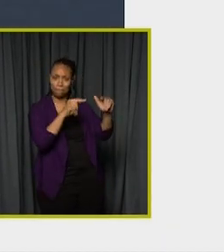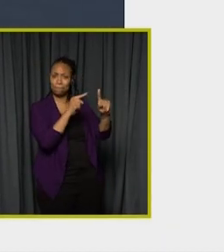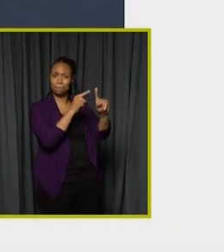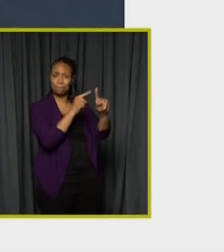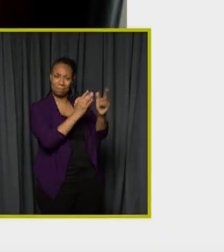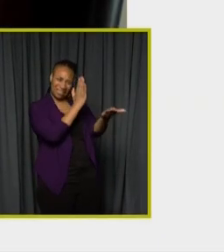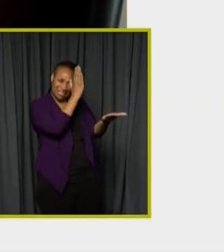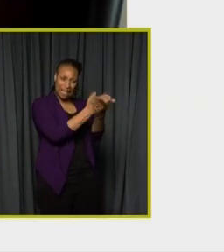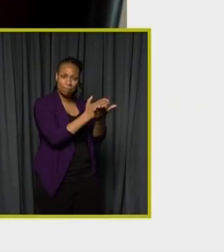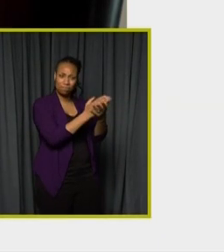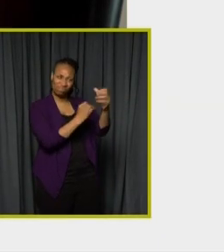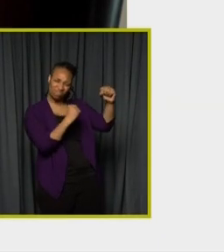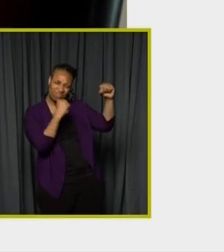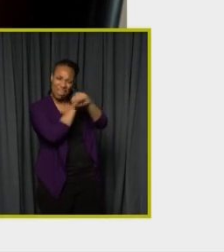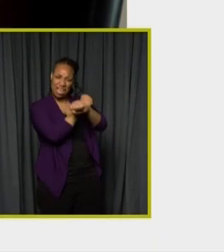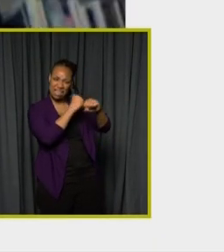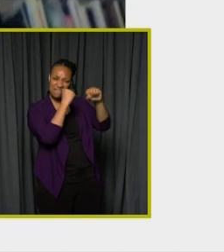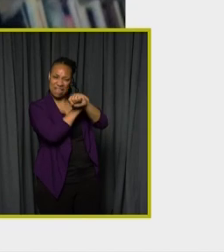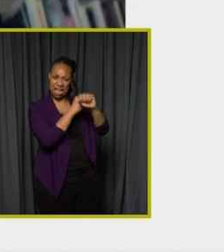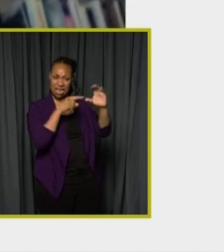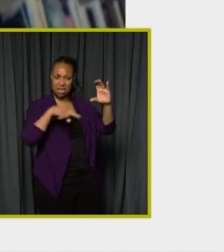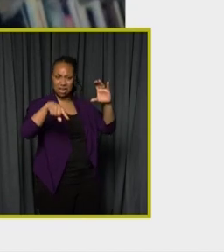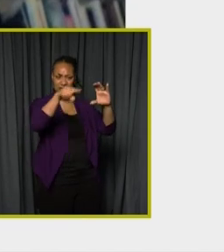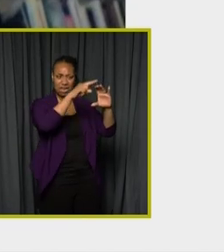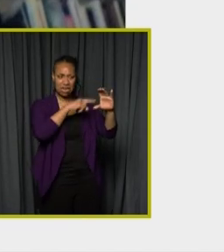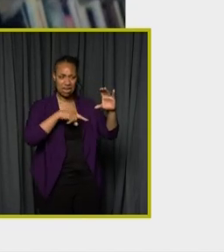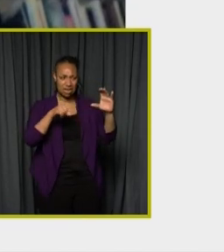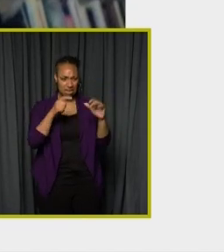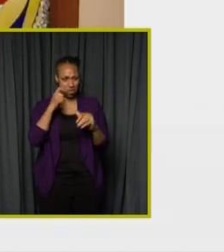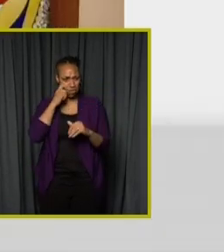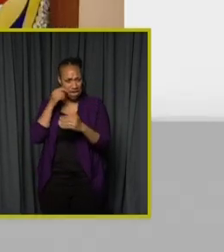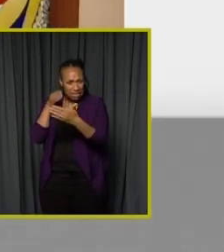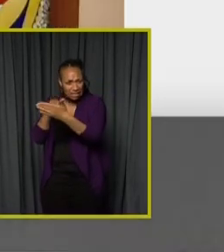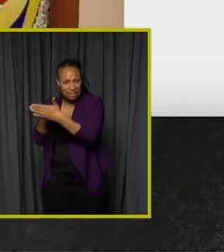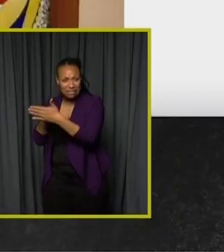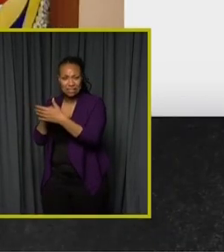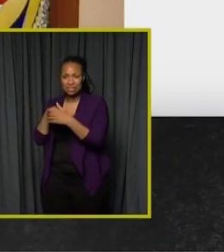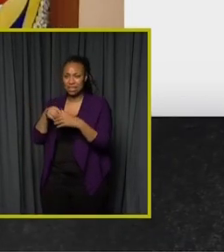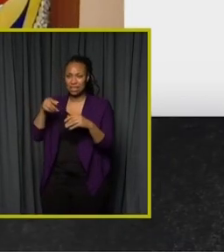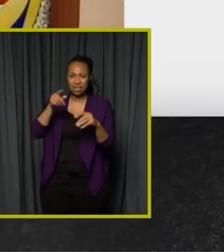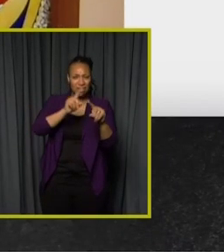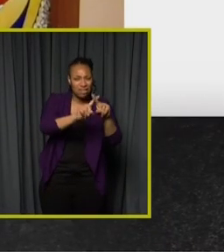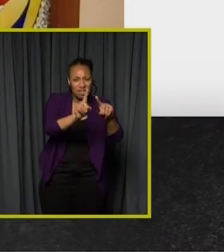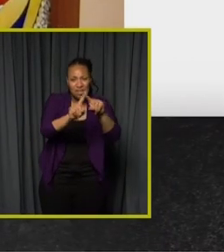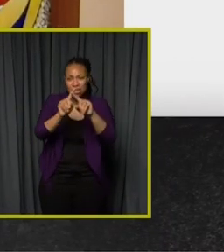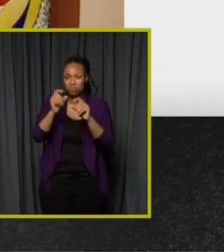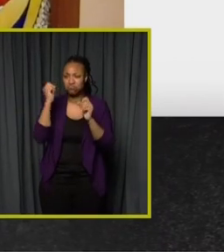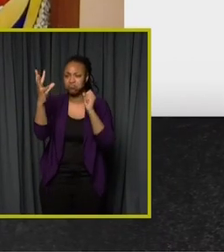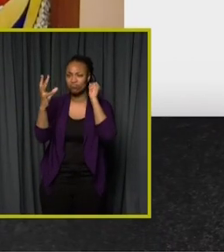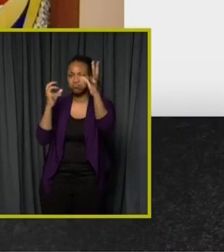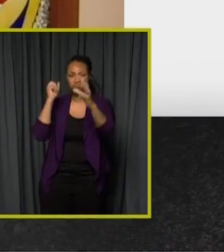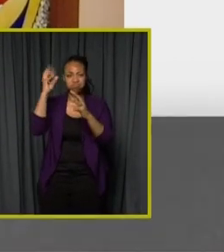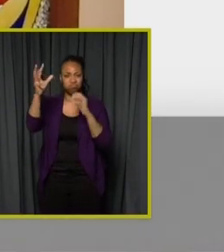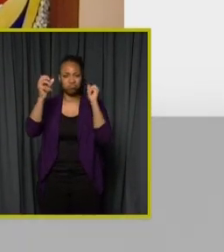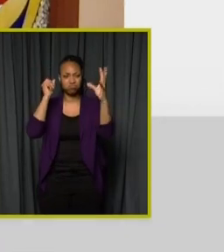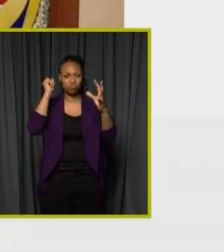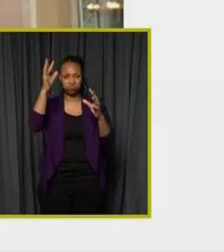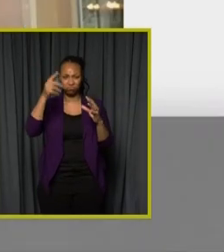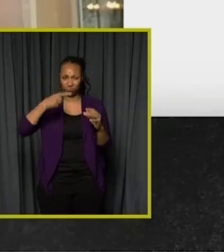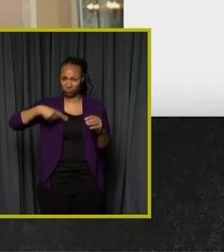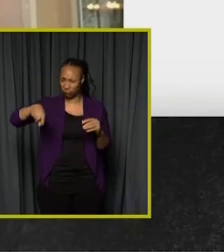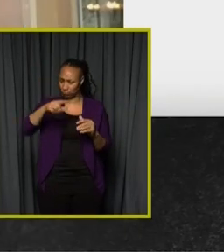the voice of each human. That within each person is endowed these rights and